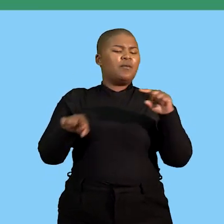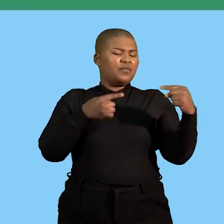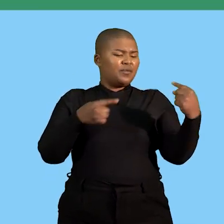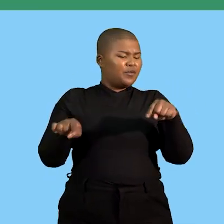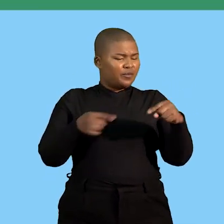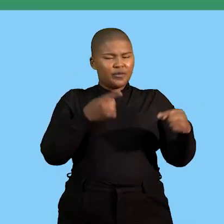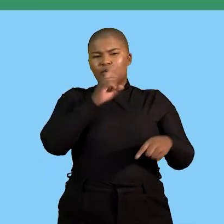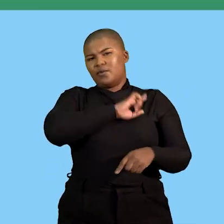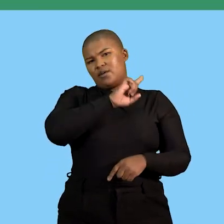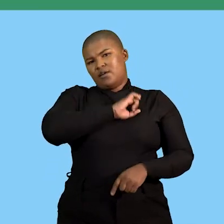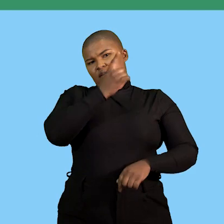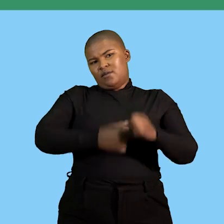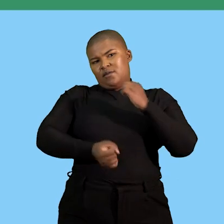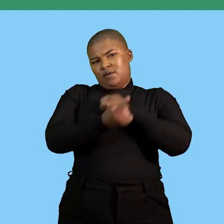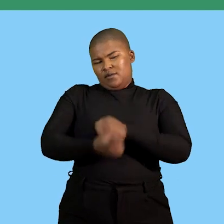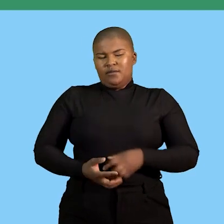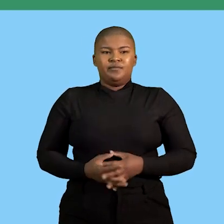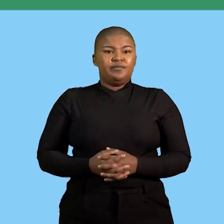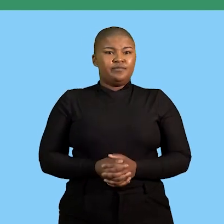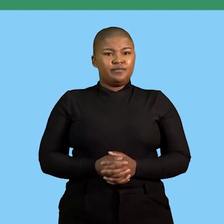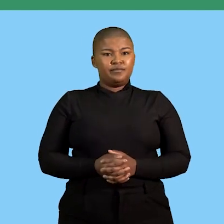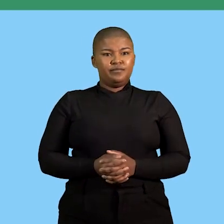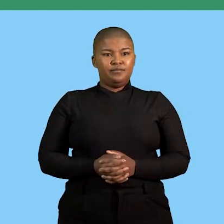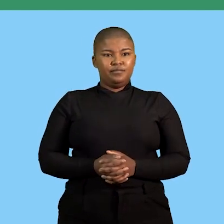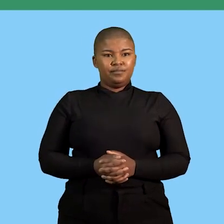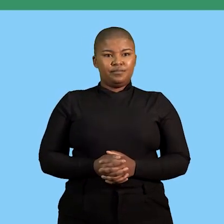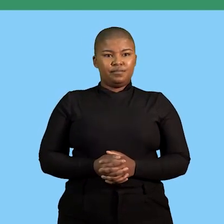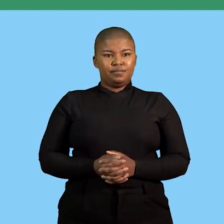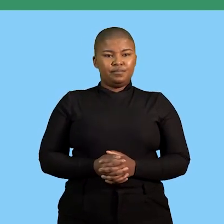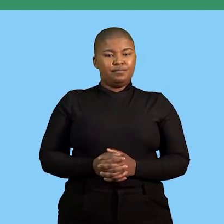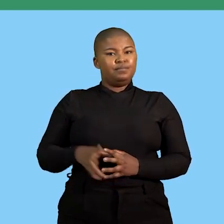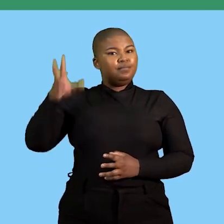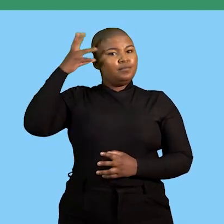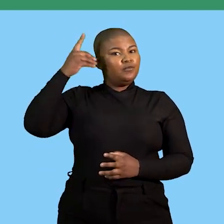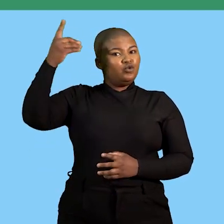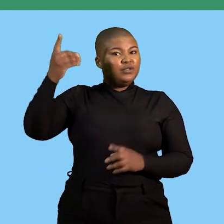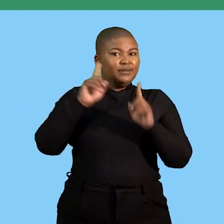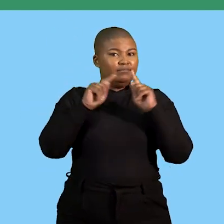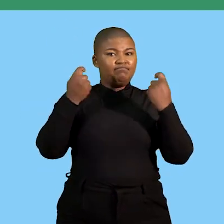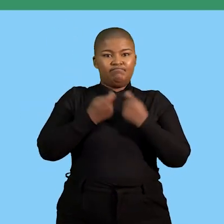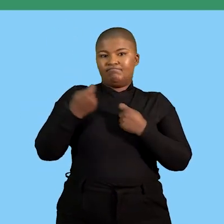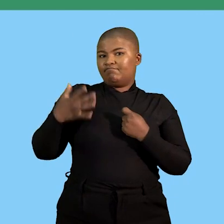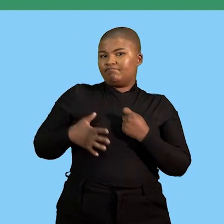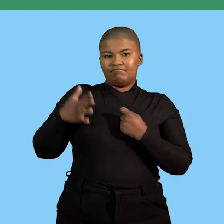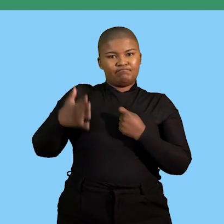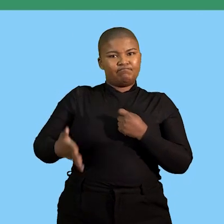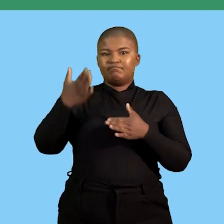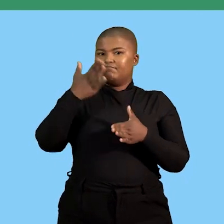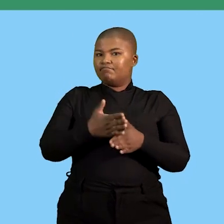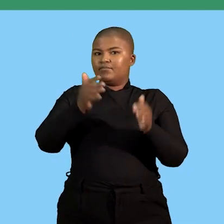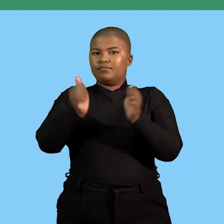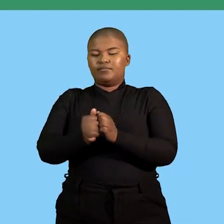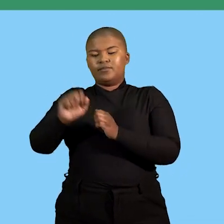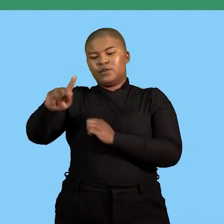each statement below. So the first option says to us, the dream team is not willing to work with